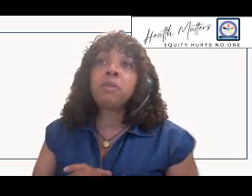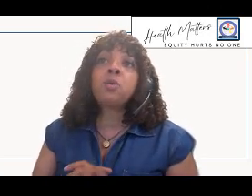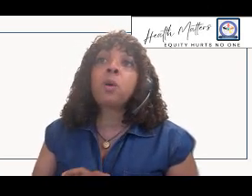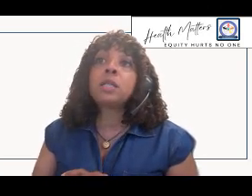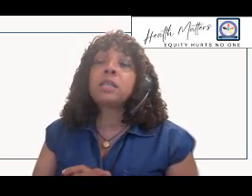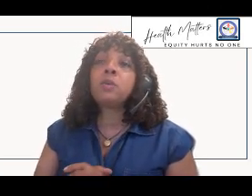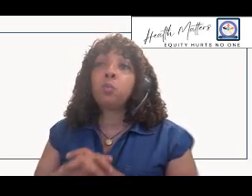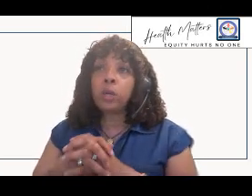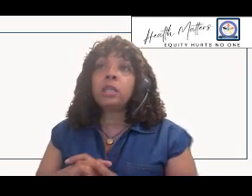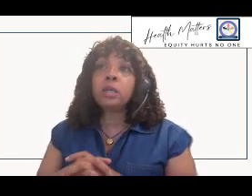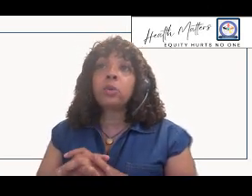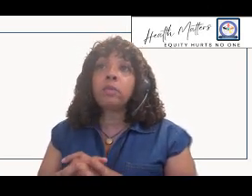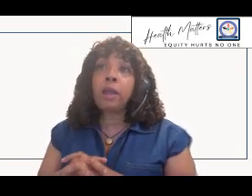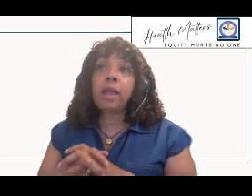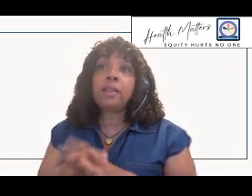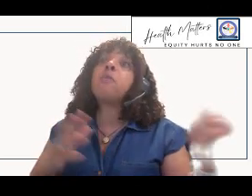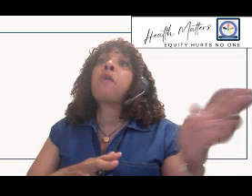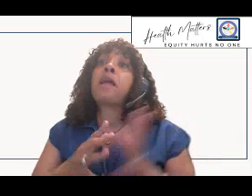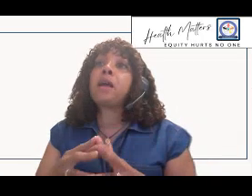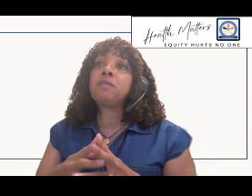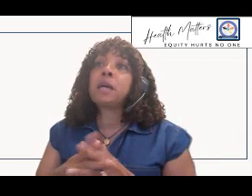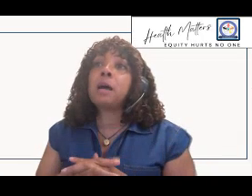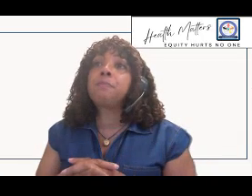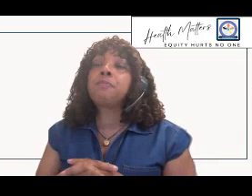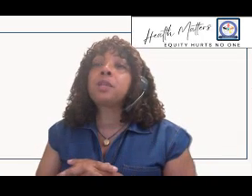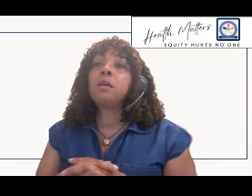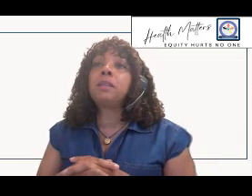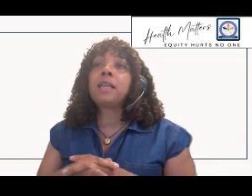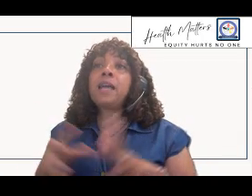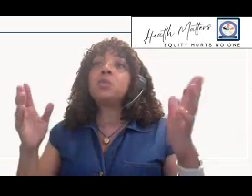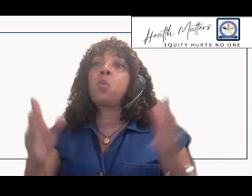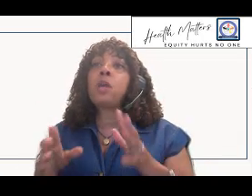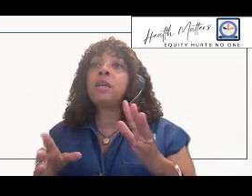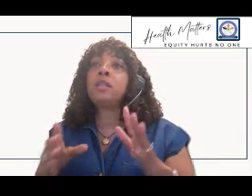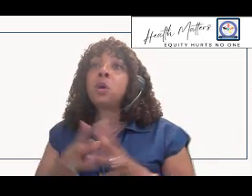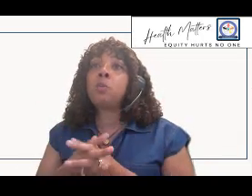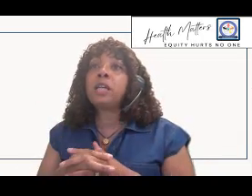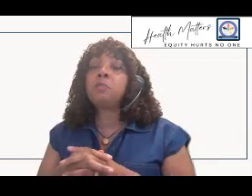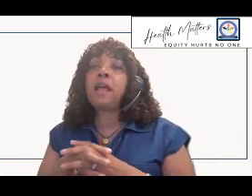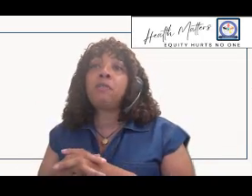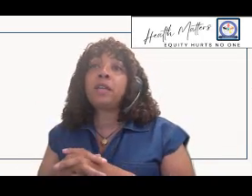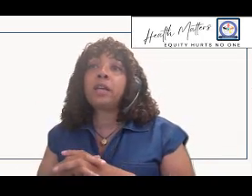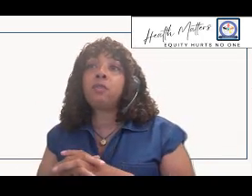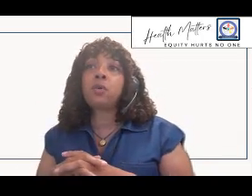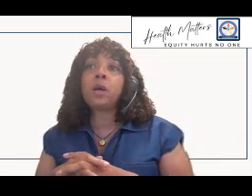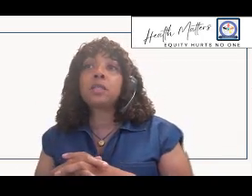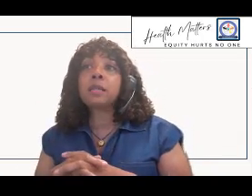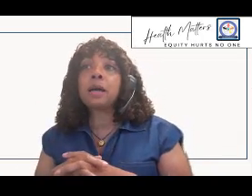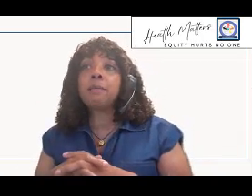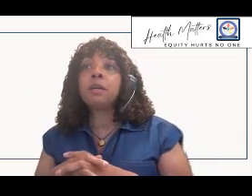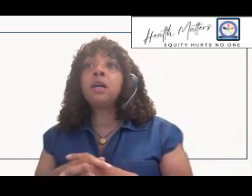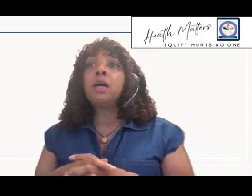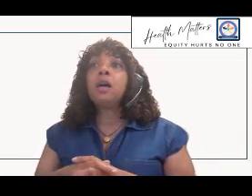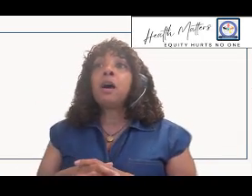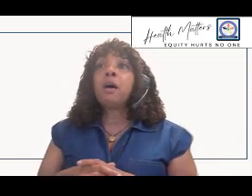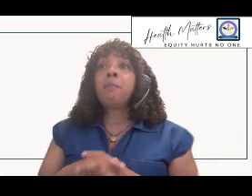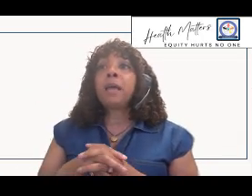weren't meritorious, that we literally they ran out of time. But that is one that NOMHE has been advocating for quite some